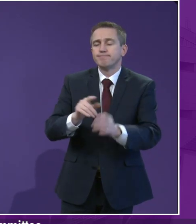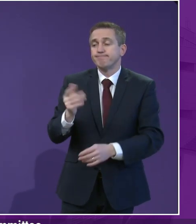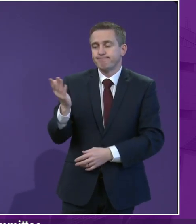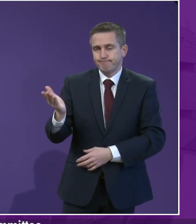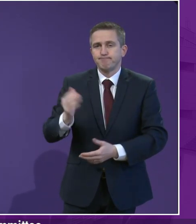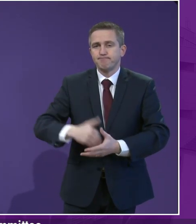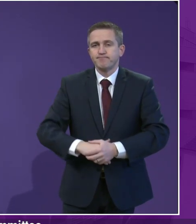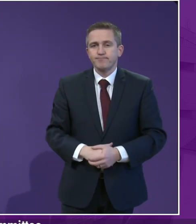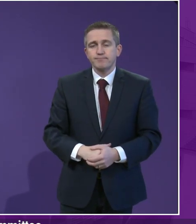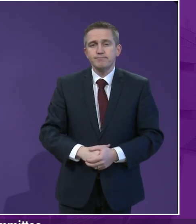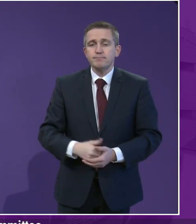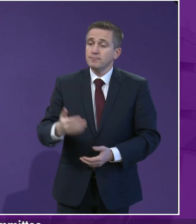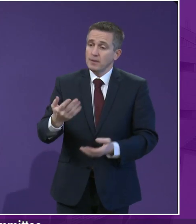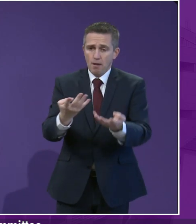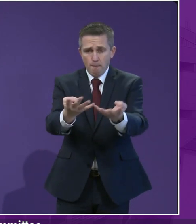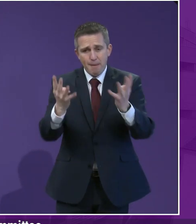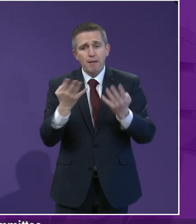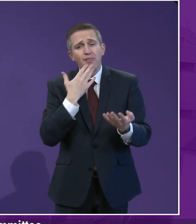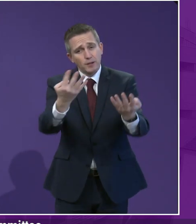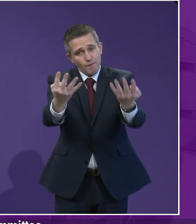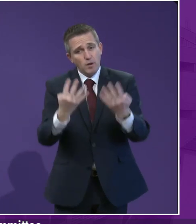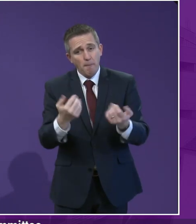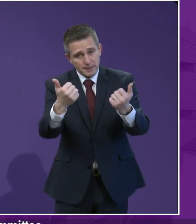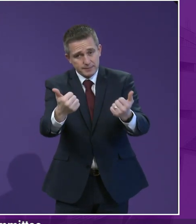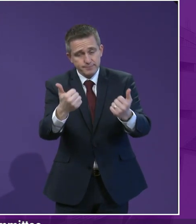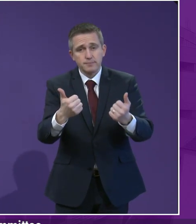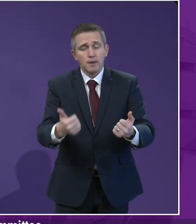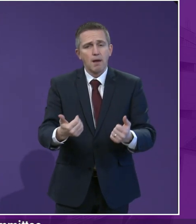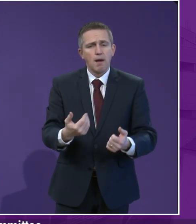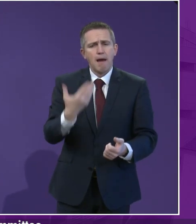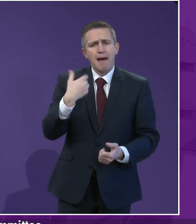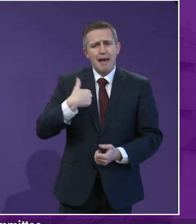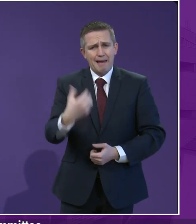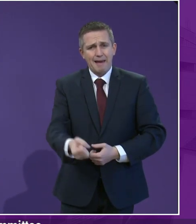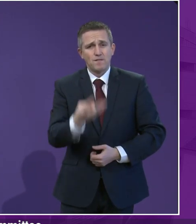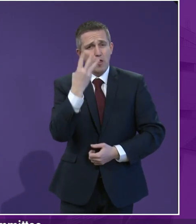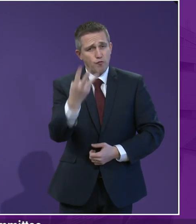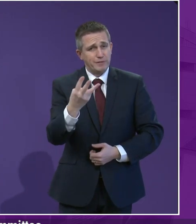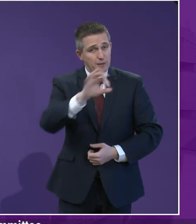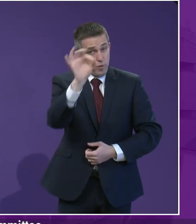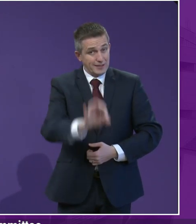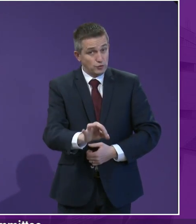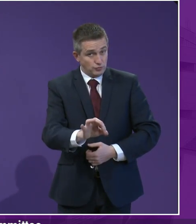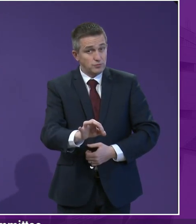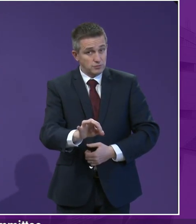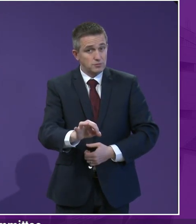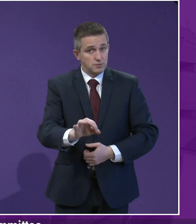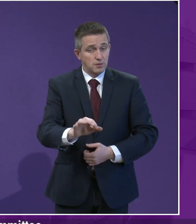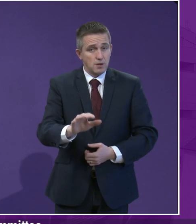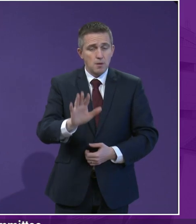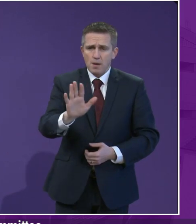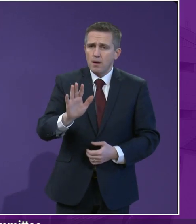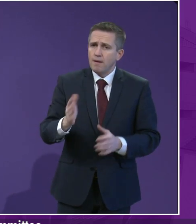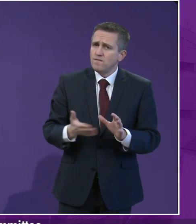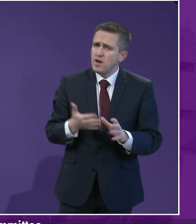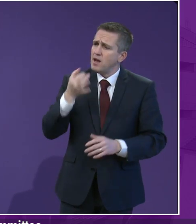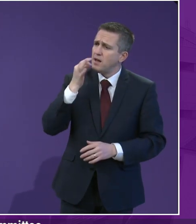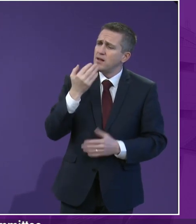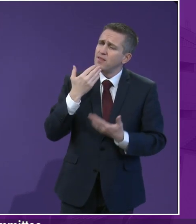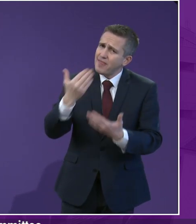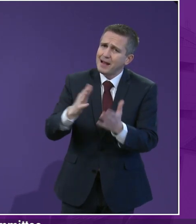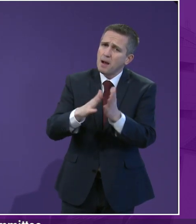country. Thank you so much for that. Mary, have you got a supplementary on this, or is it another point, a separate point? Right, Jeremy, can we